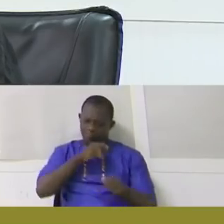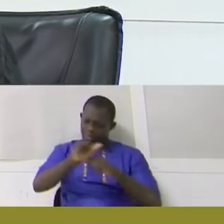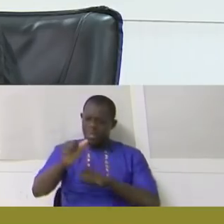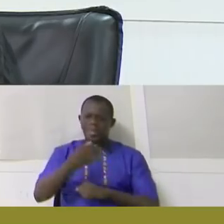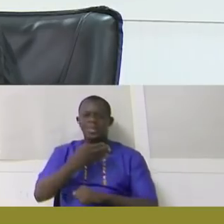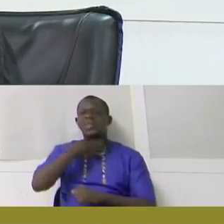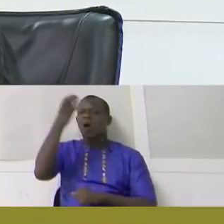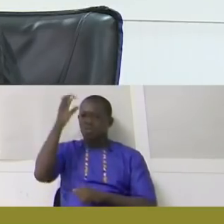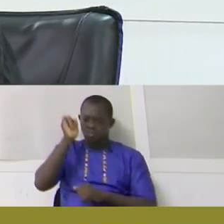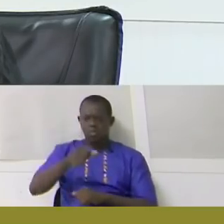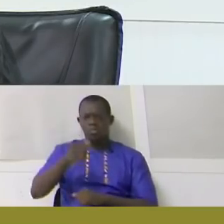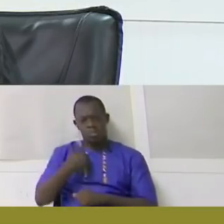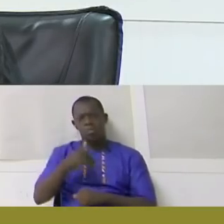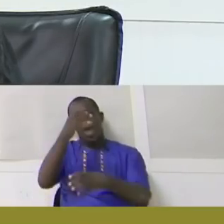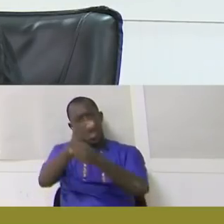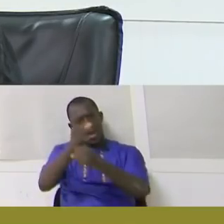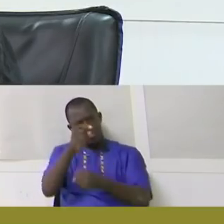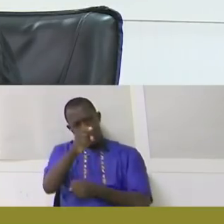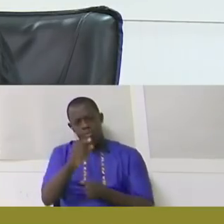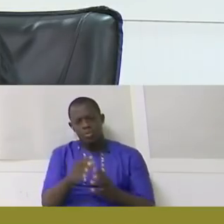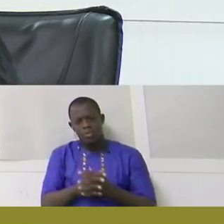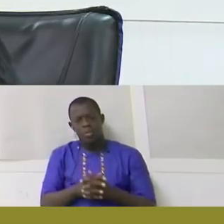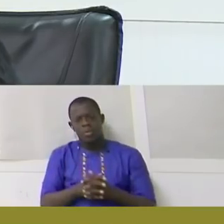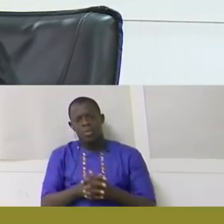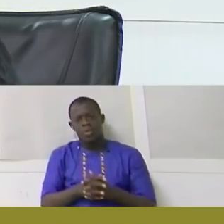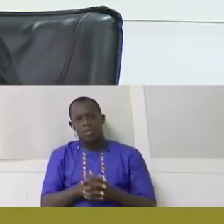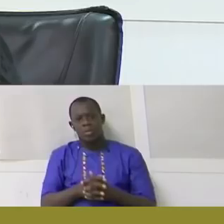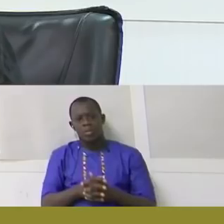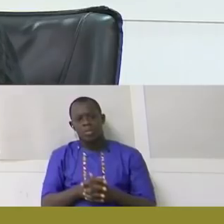you should have screamed so that people will come to your rescue.